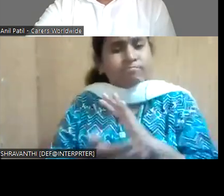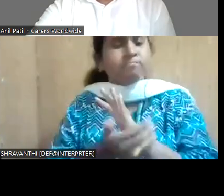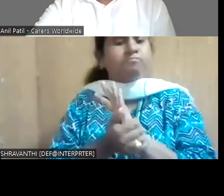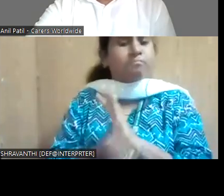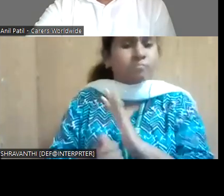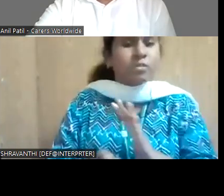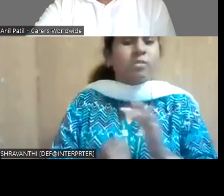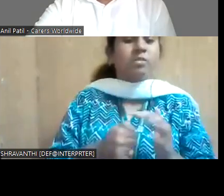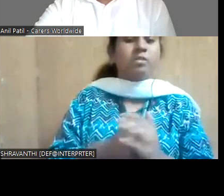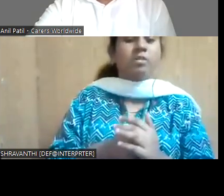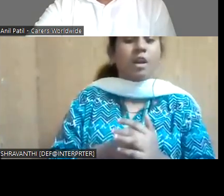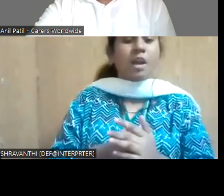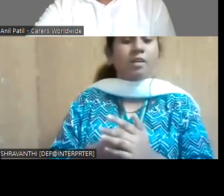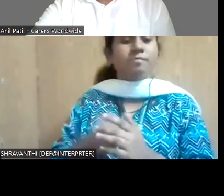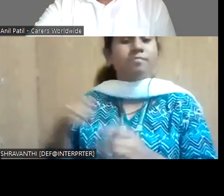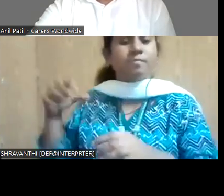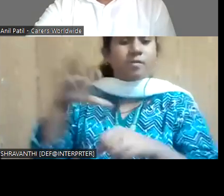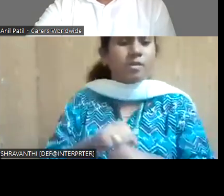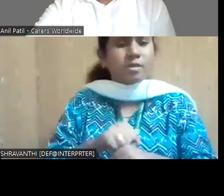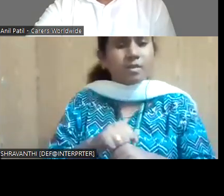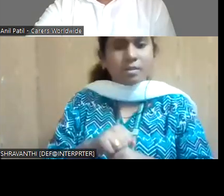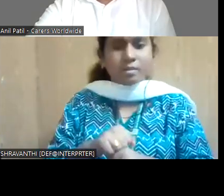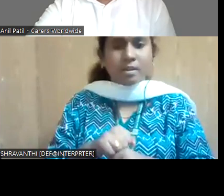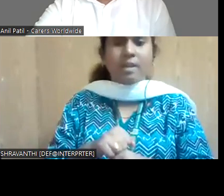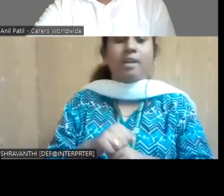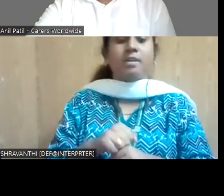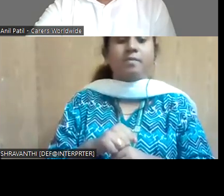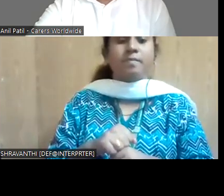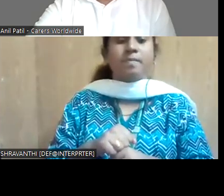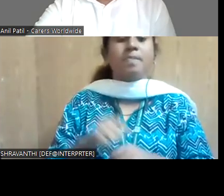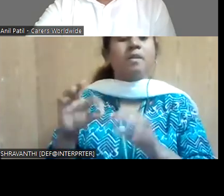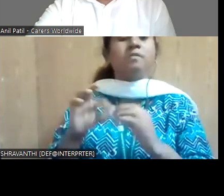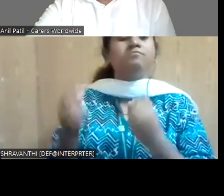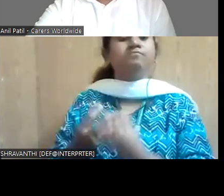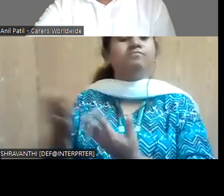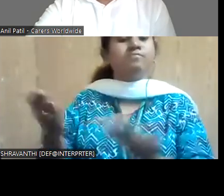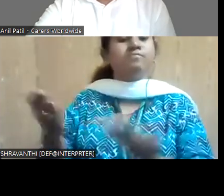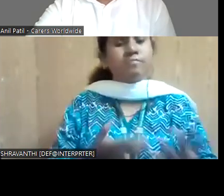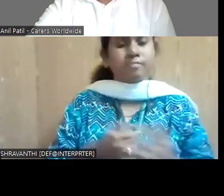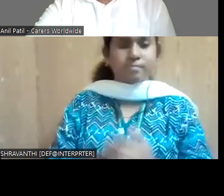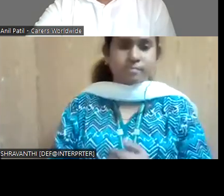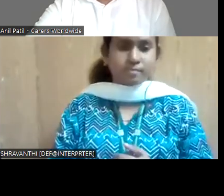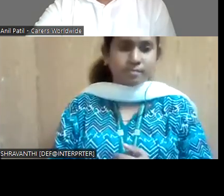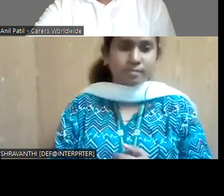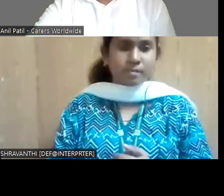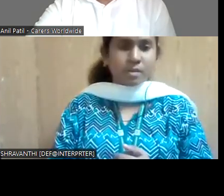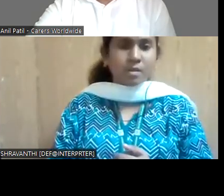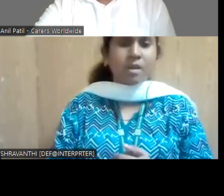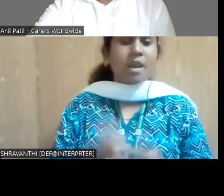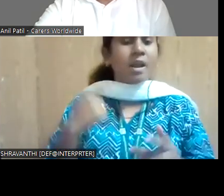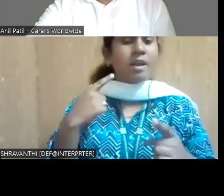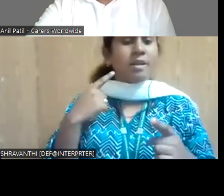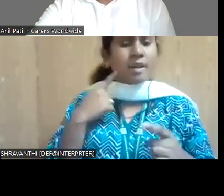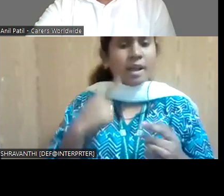can reach to the NIEPID for respite care facilities for the families of intellectual and developmental disabilities. Not only ID and